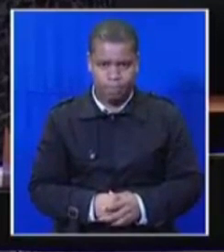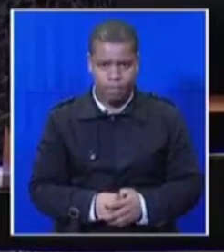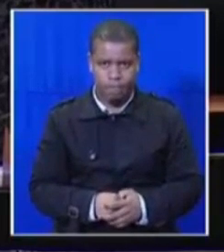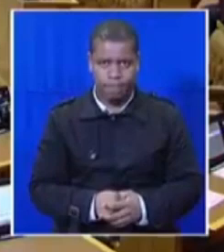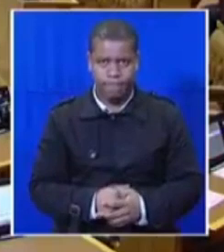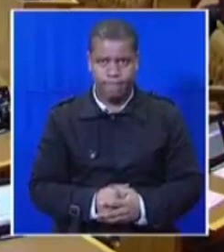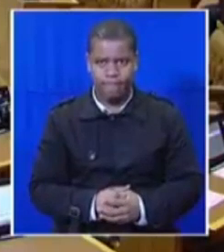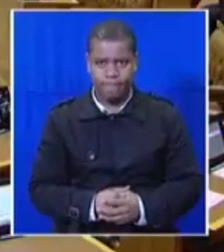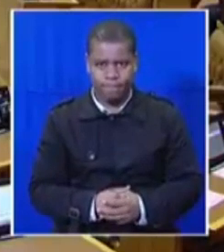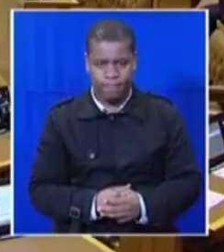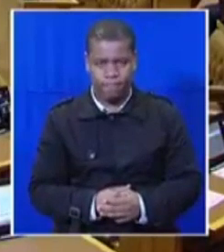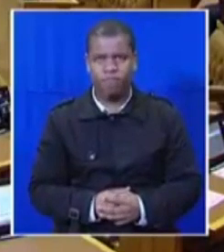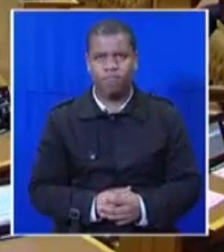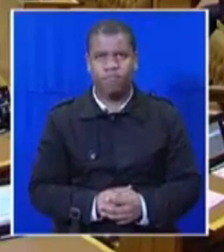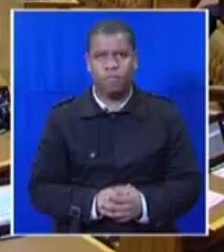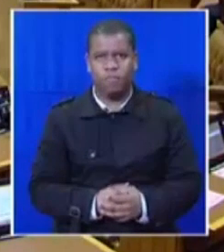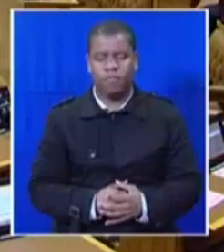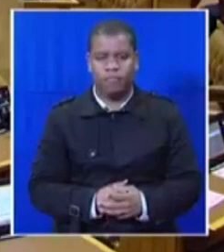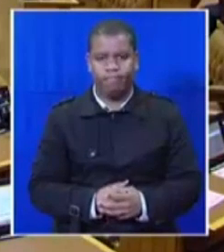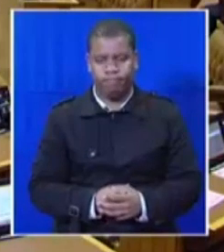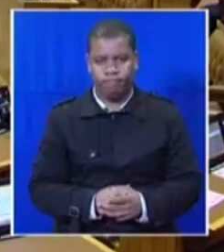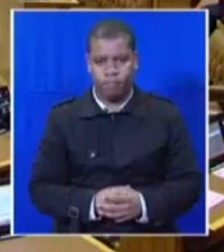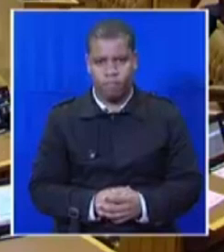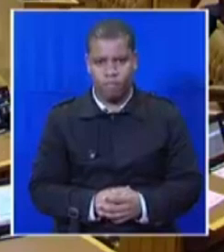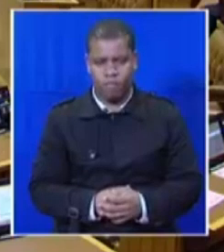Turn the mic so that we hear him when he says he's not.